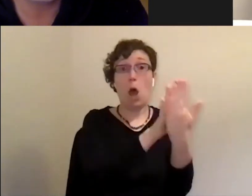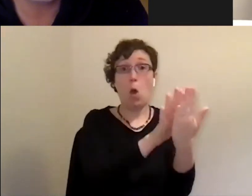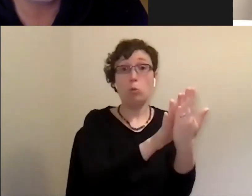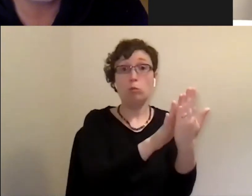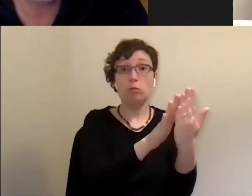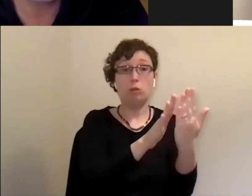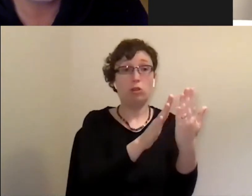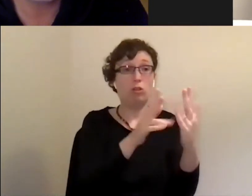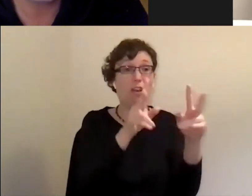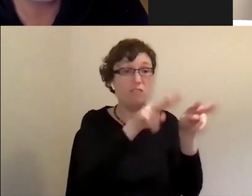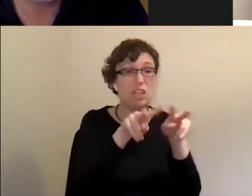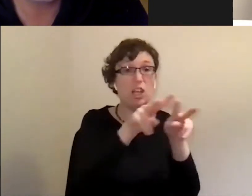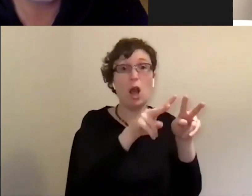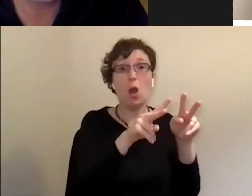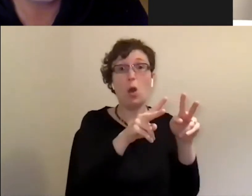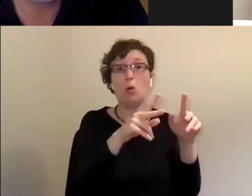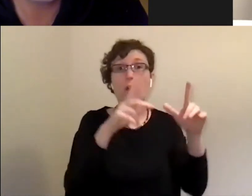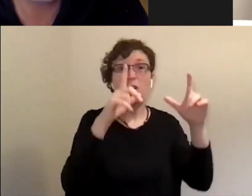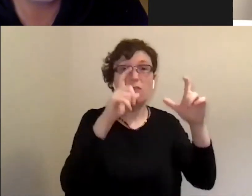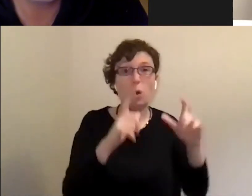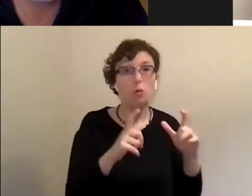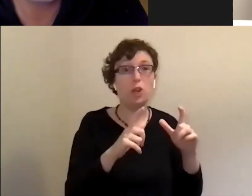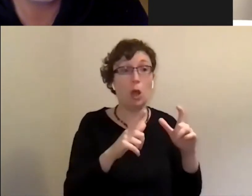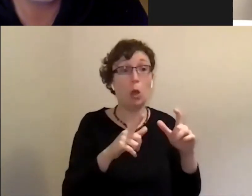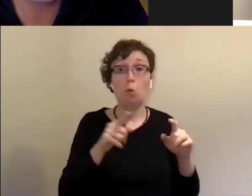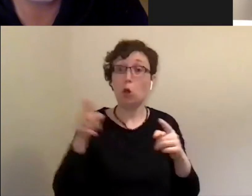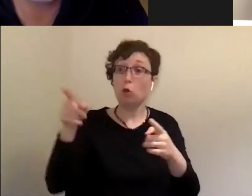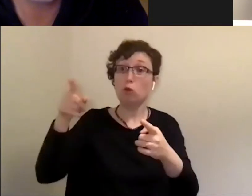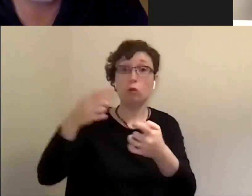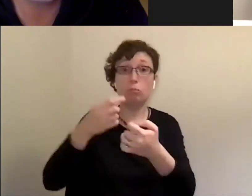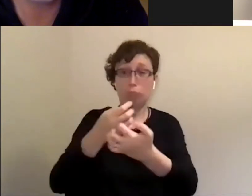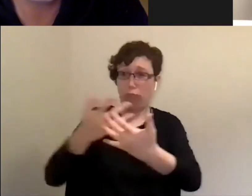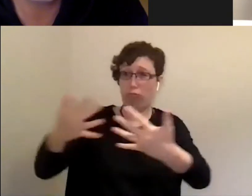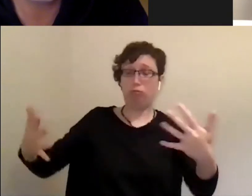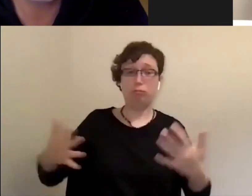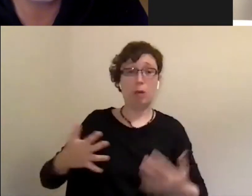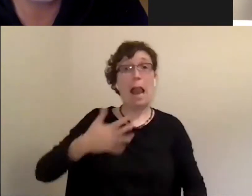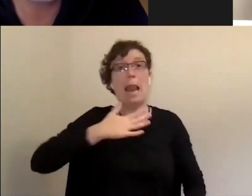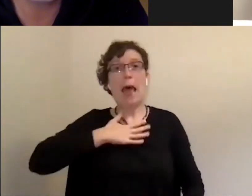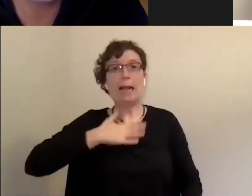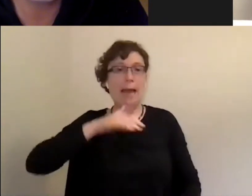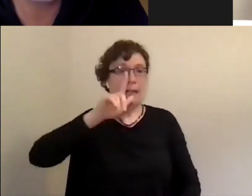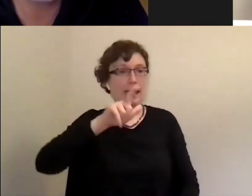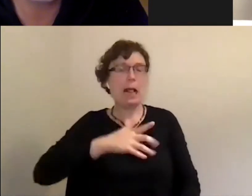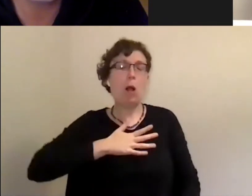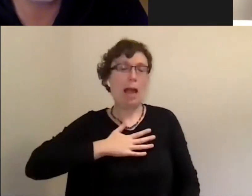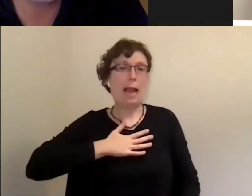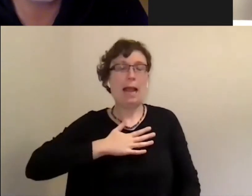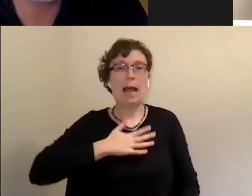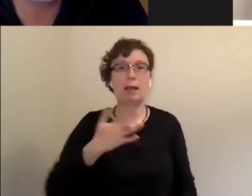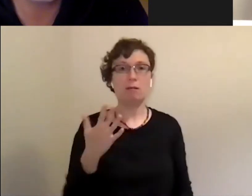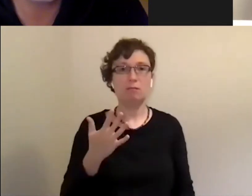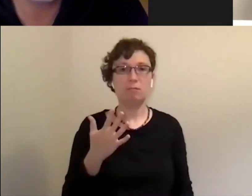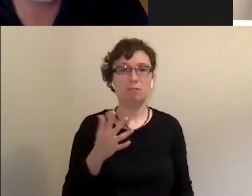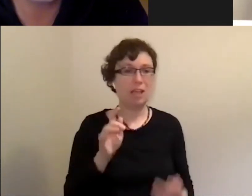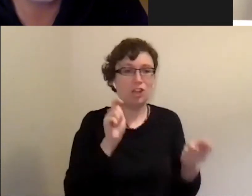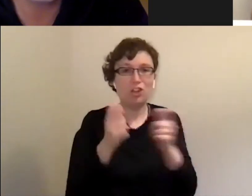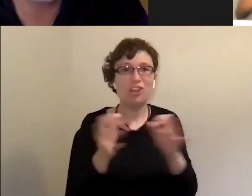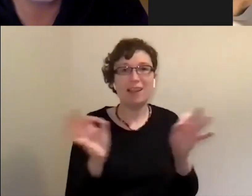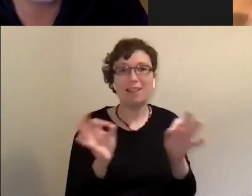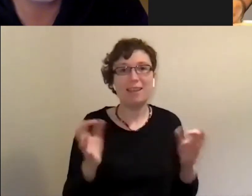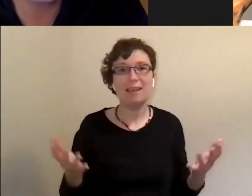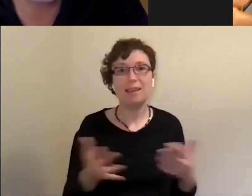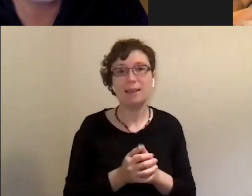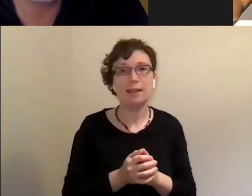video, it doesn't stop racism. It's not about likes. It's not about gaining a few followers.